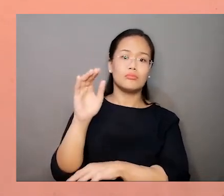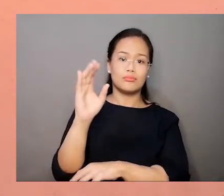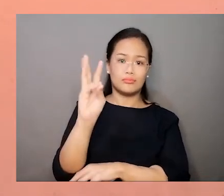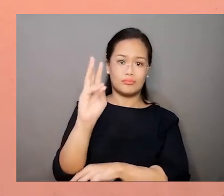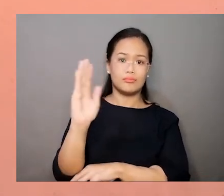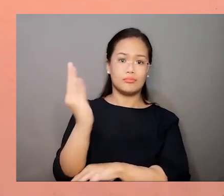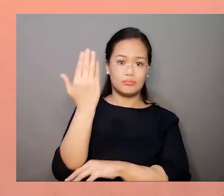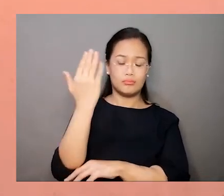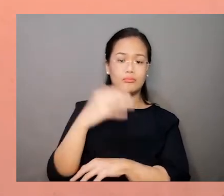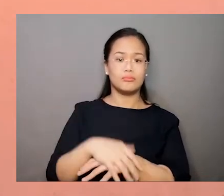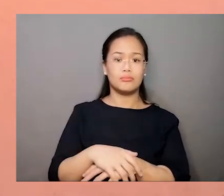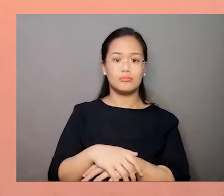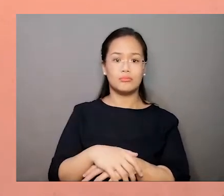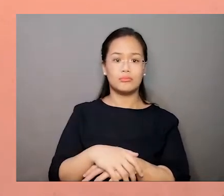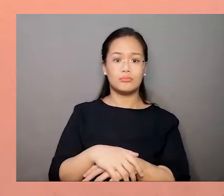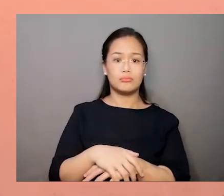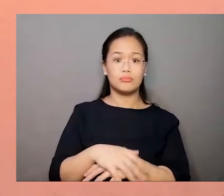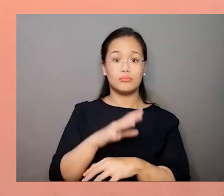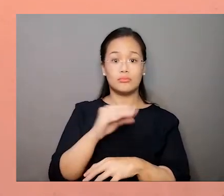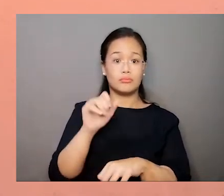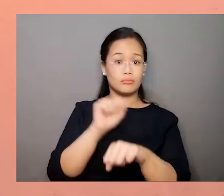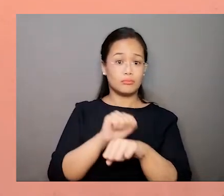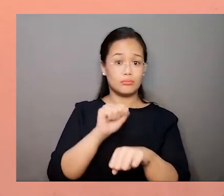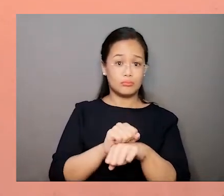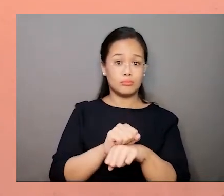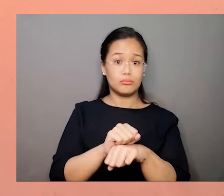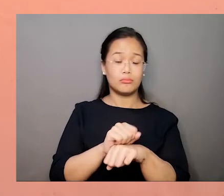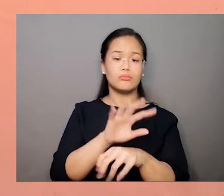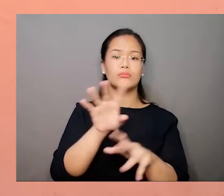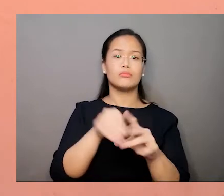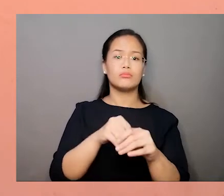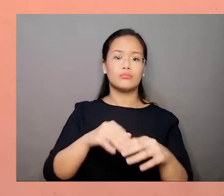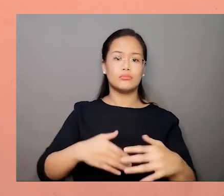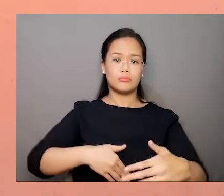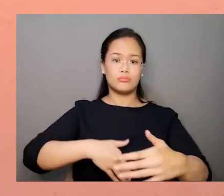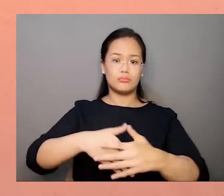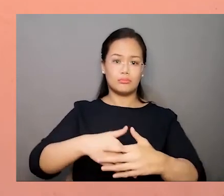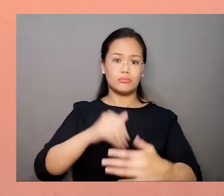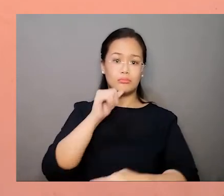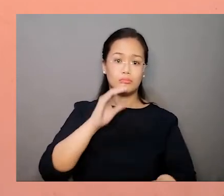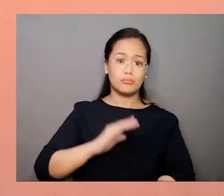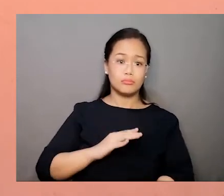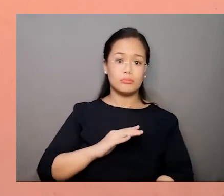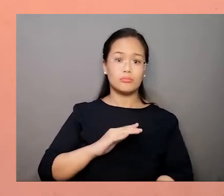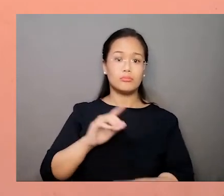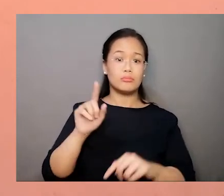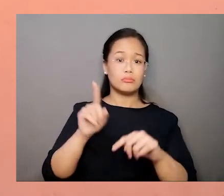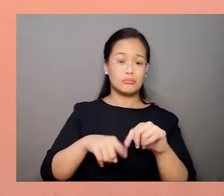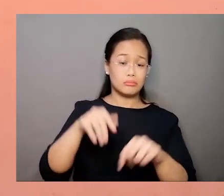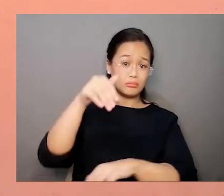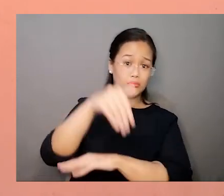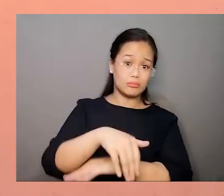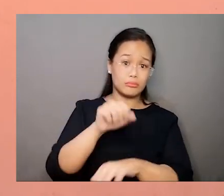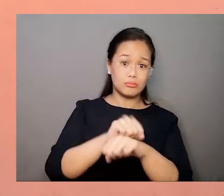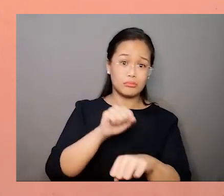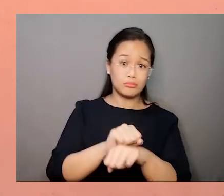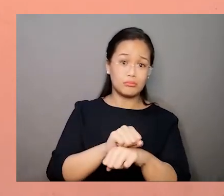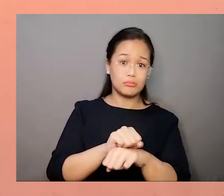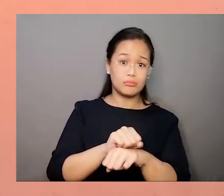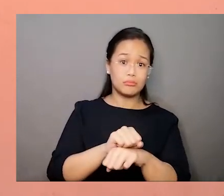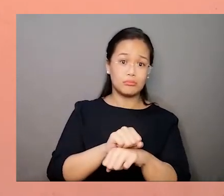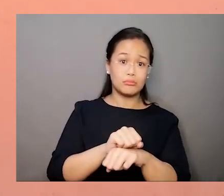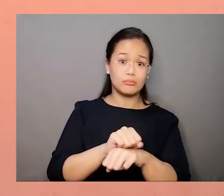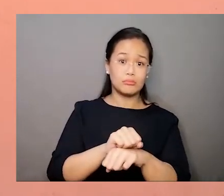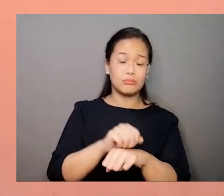this, workers, including pregnant women who cannot temporarily do night work, are guaranteed security